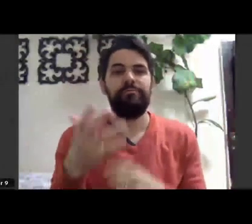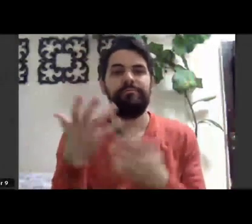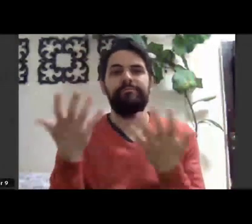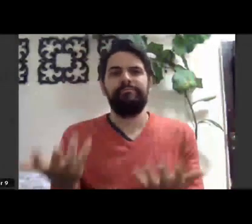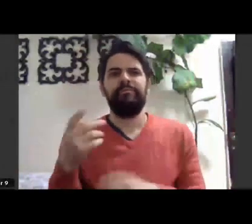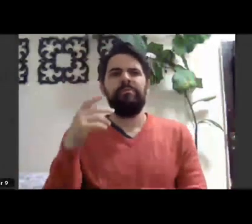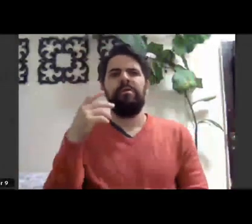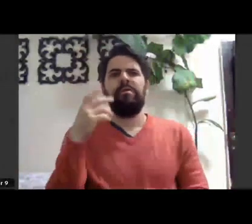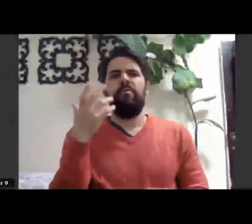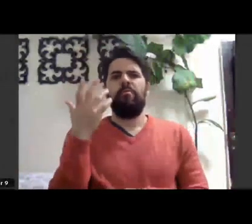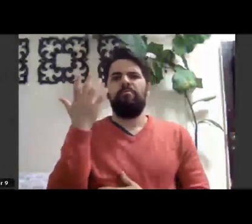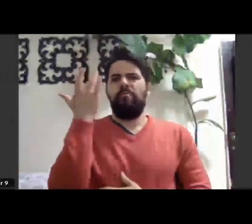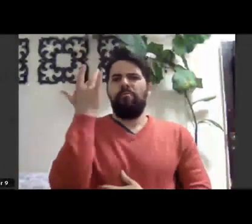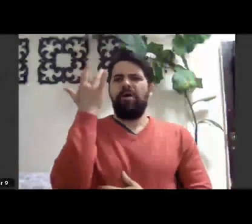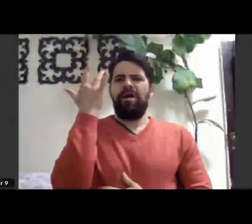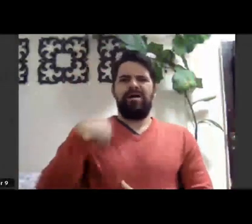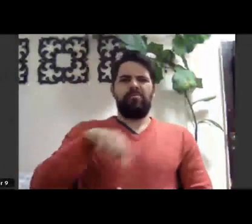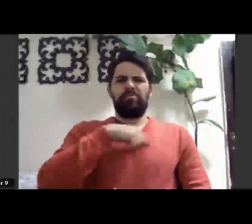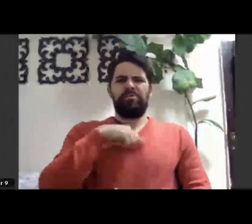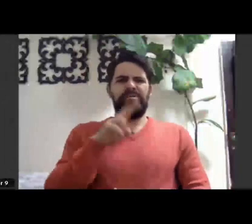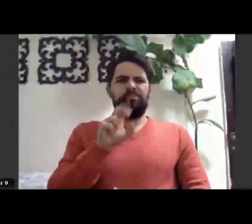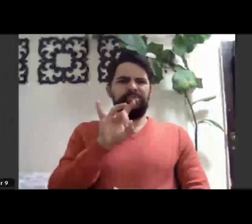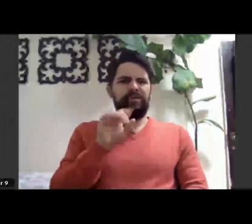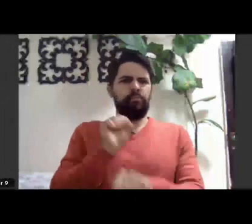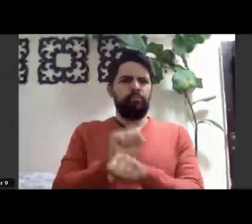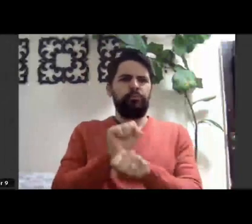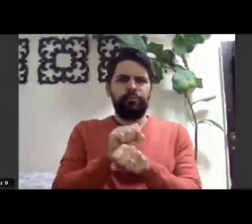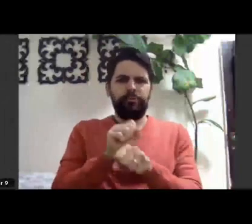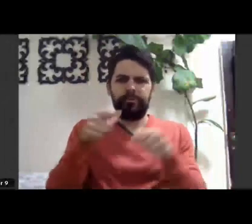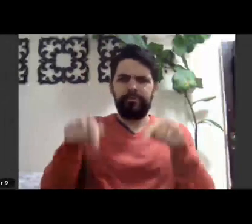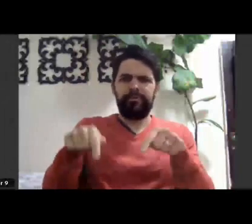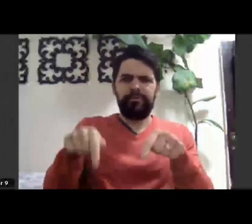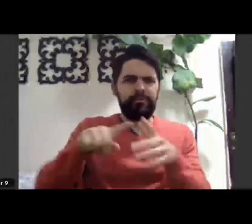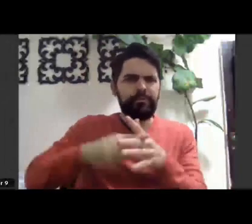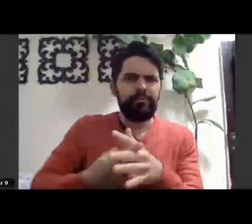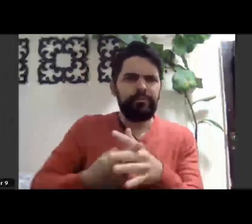at every level of the education system.